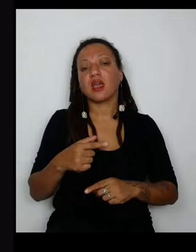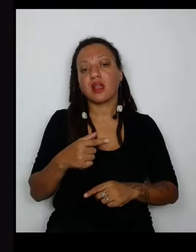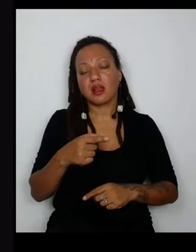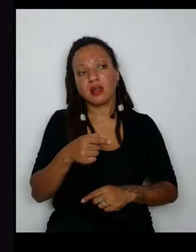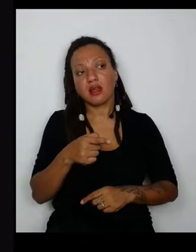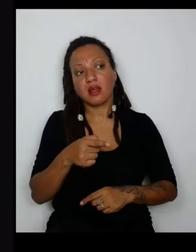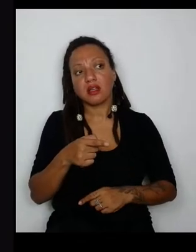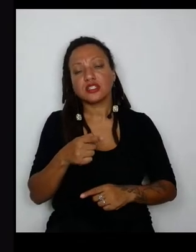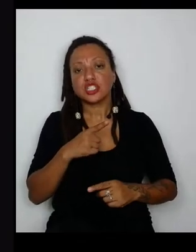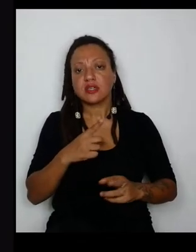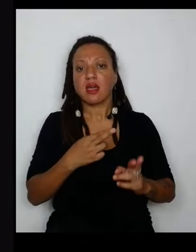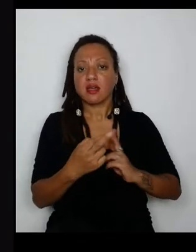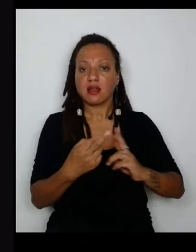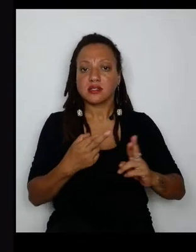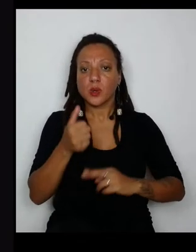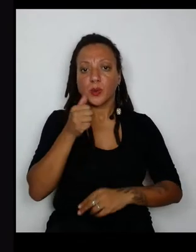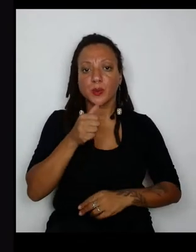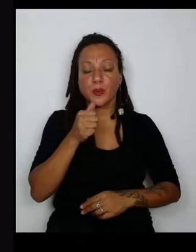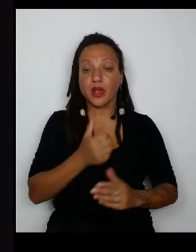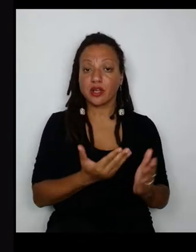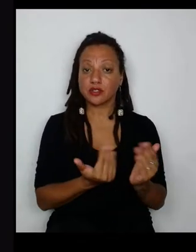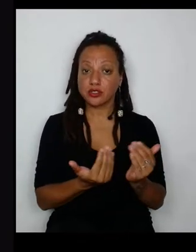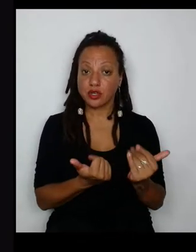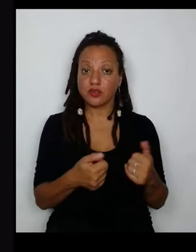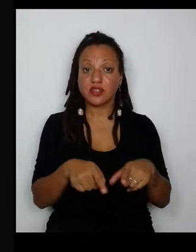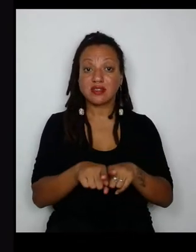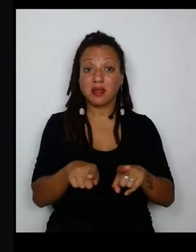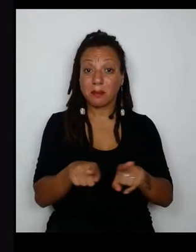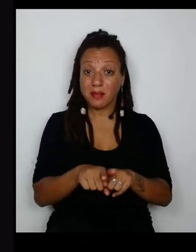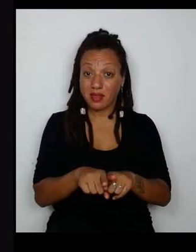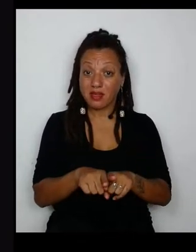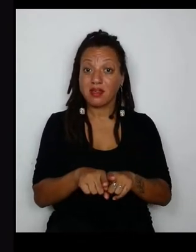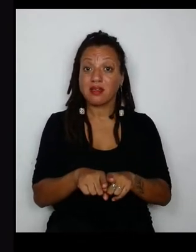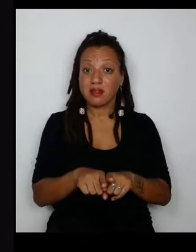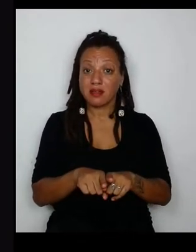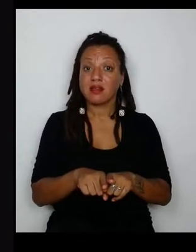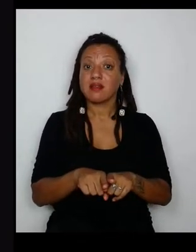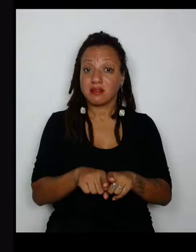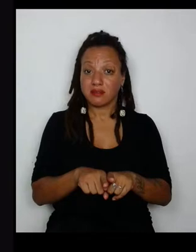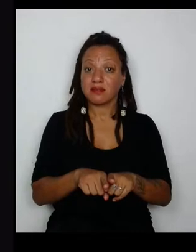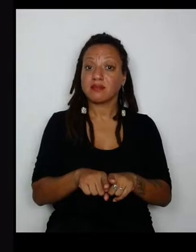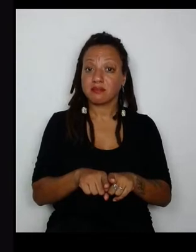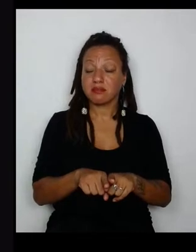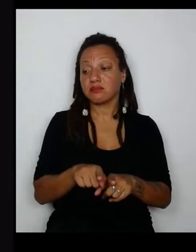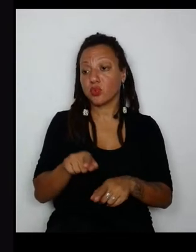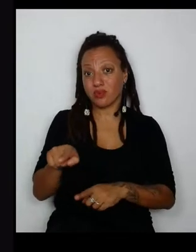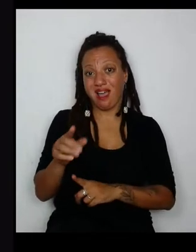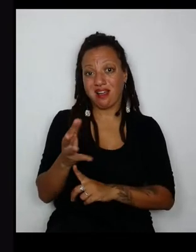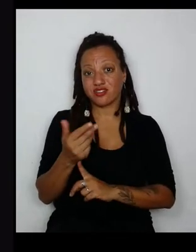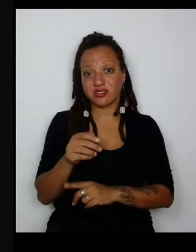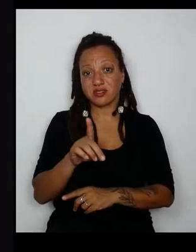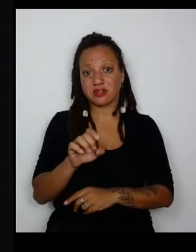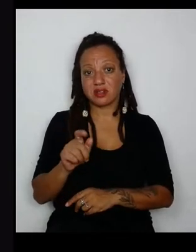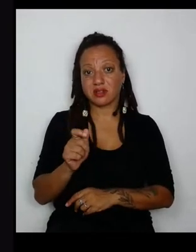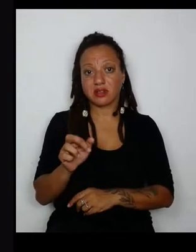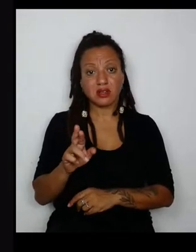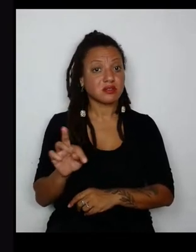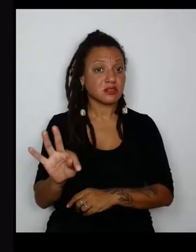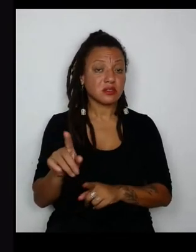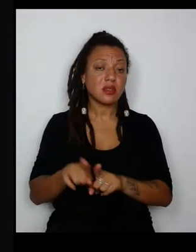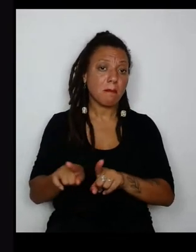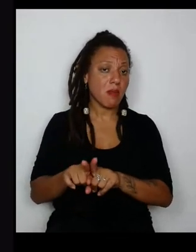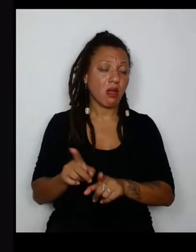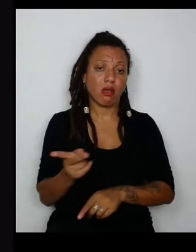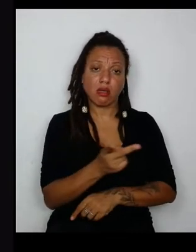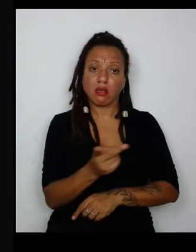also very young girls as well in the pacific we also see this being played out uh but again it